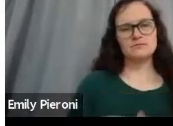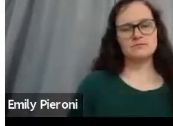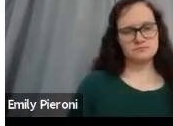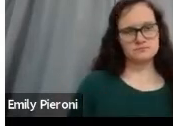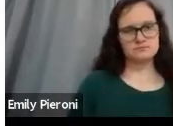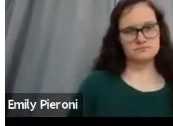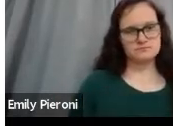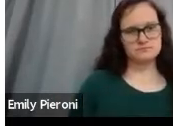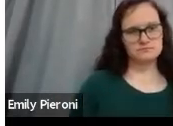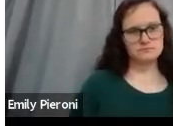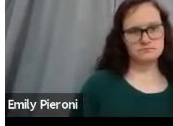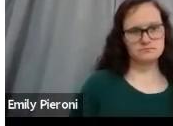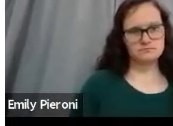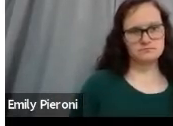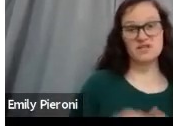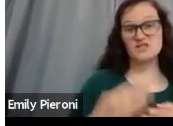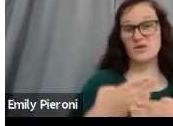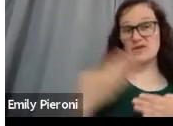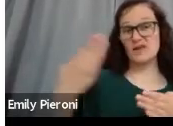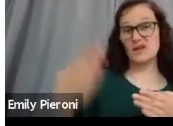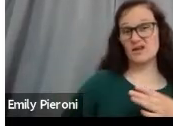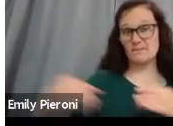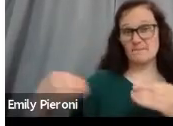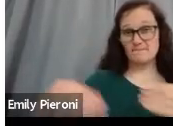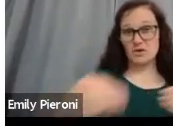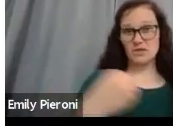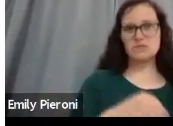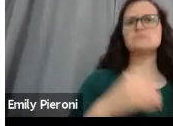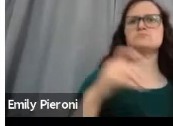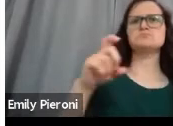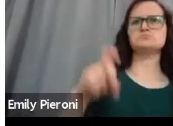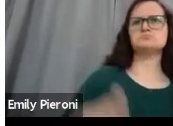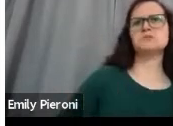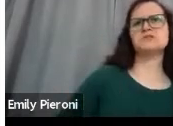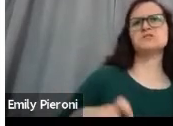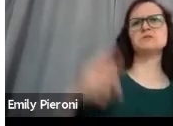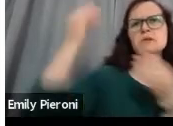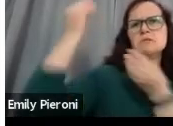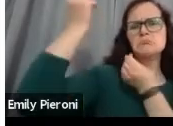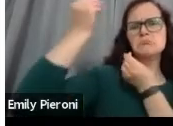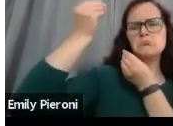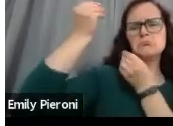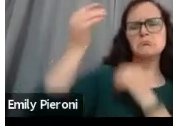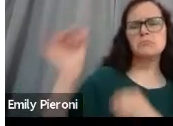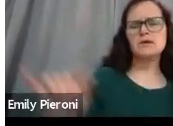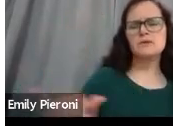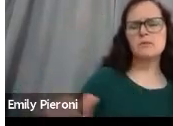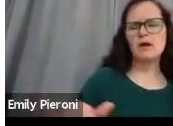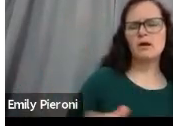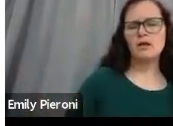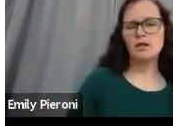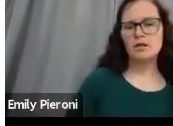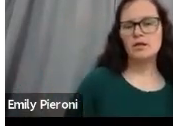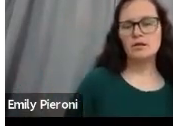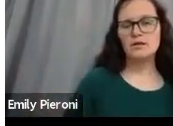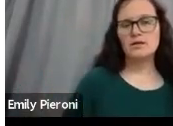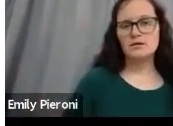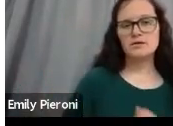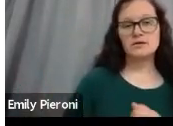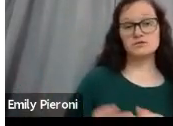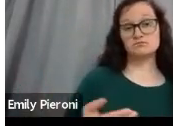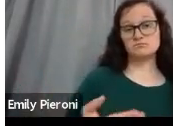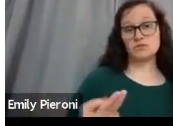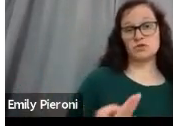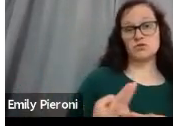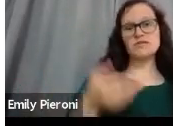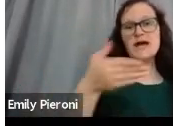end markets always must be considered if we're looking into some kind of end use, post-harvest use. Can